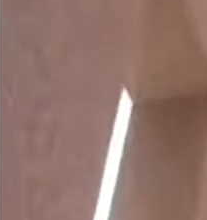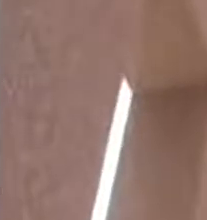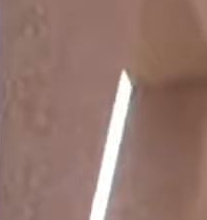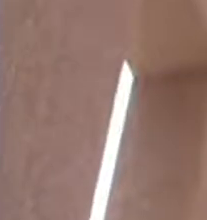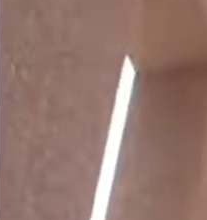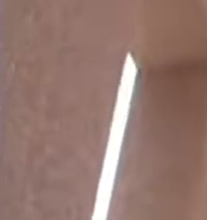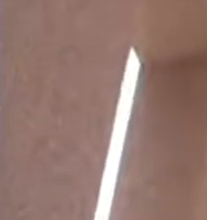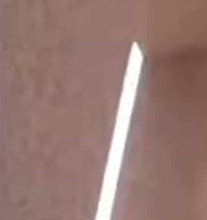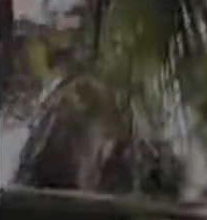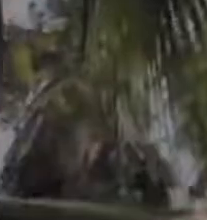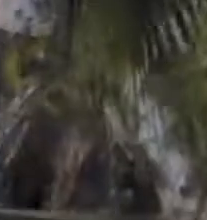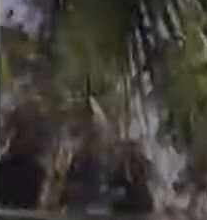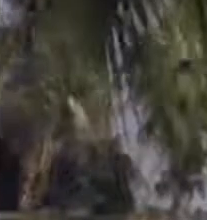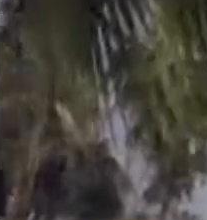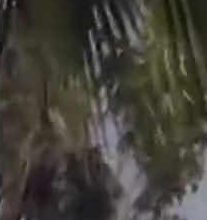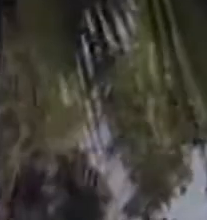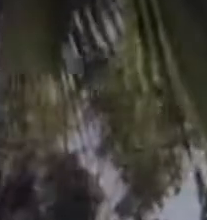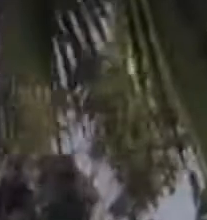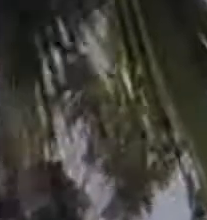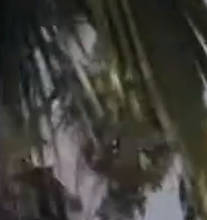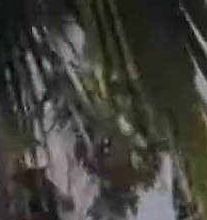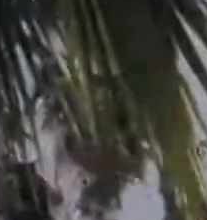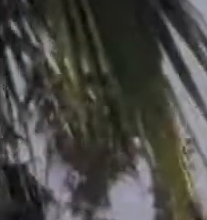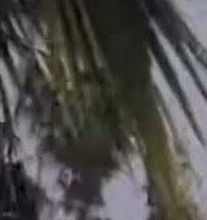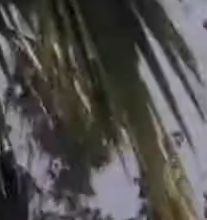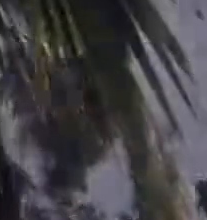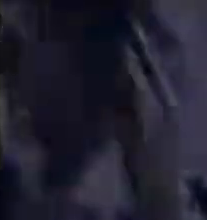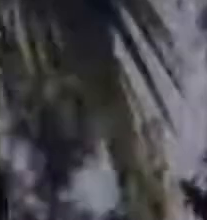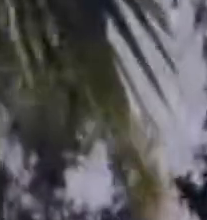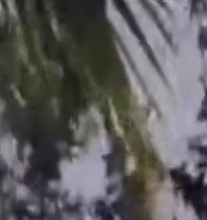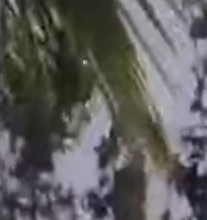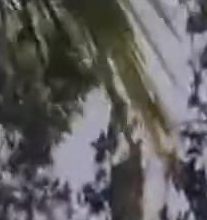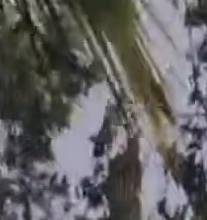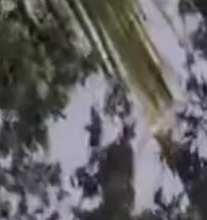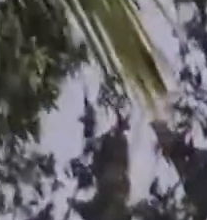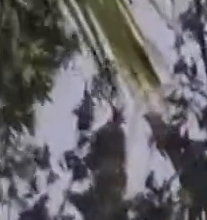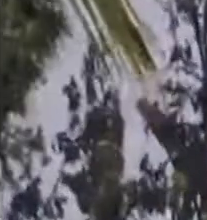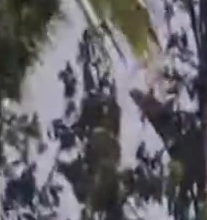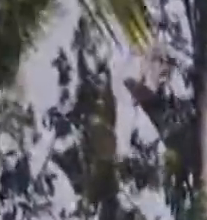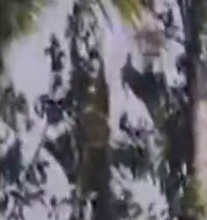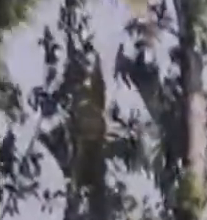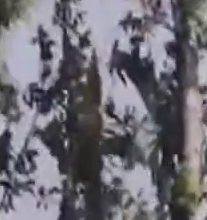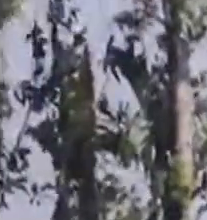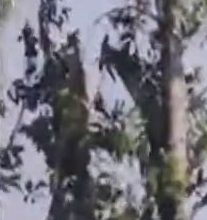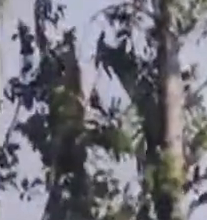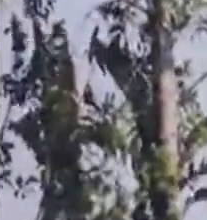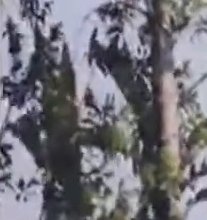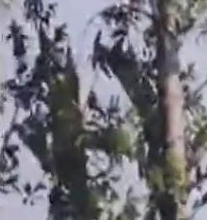Teaching.